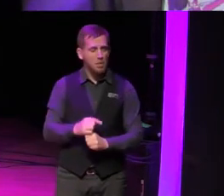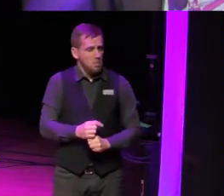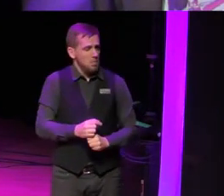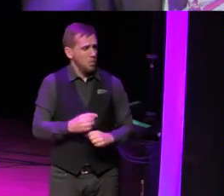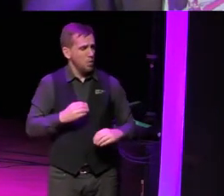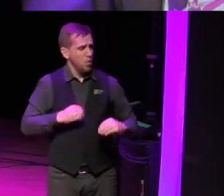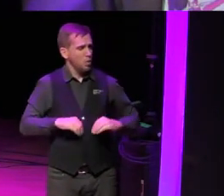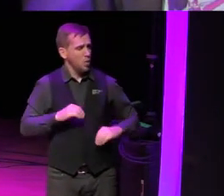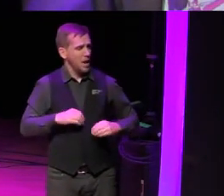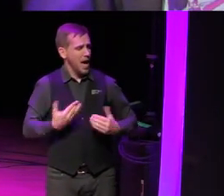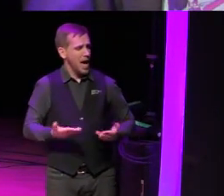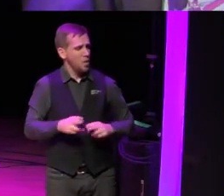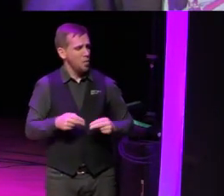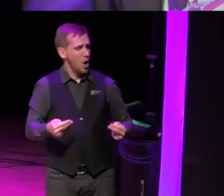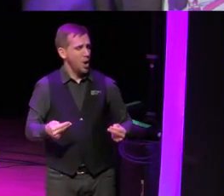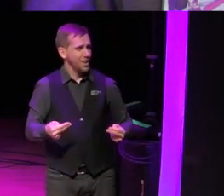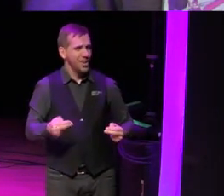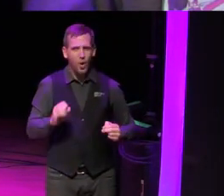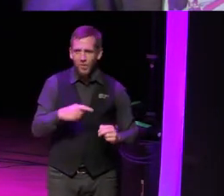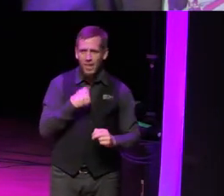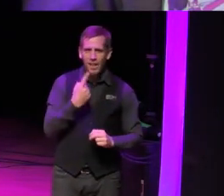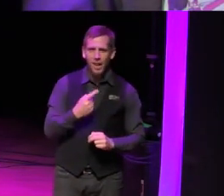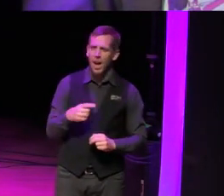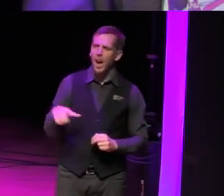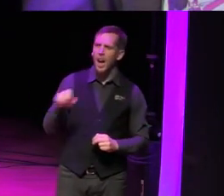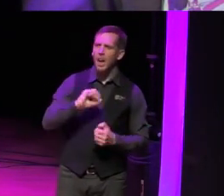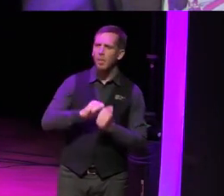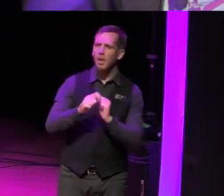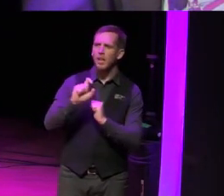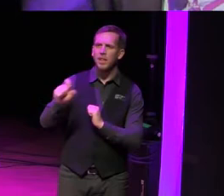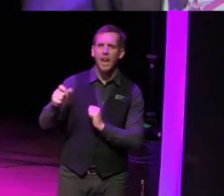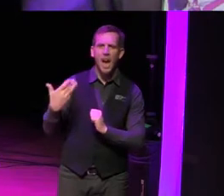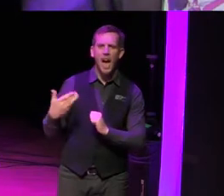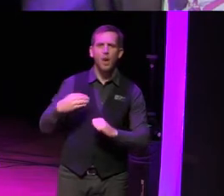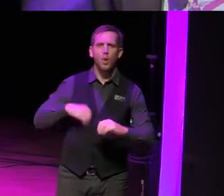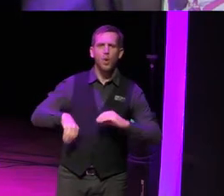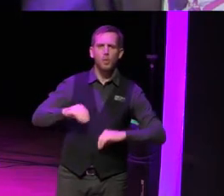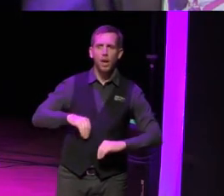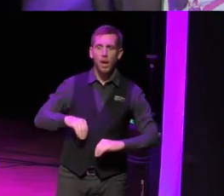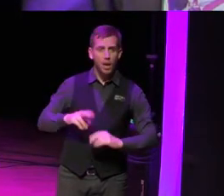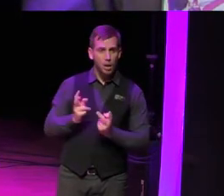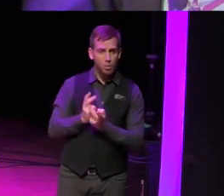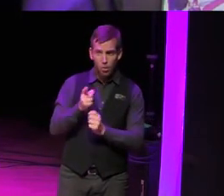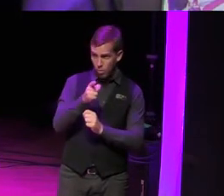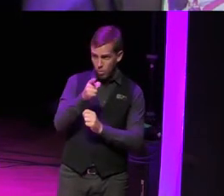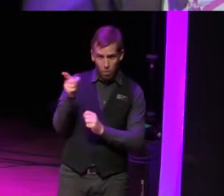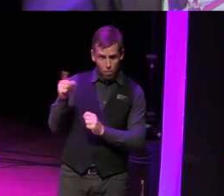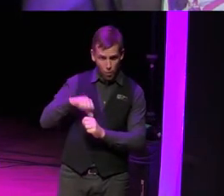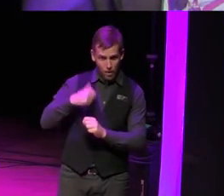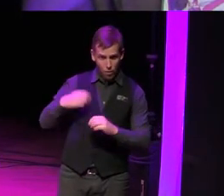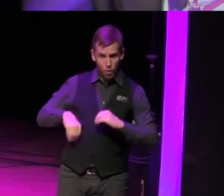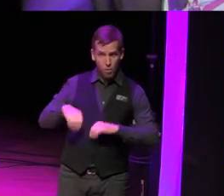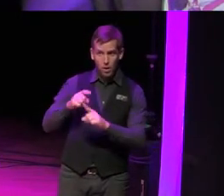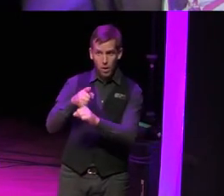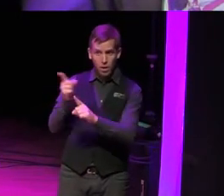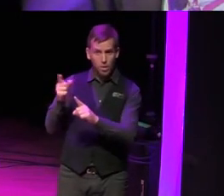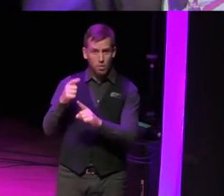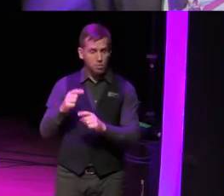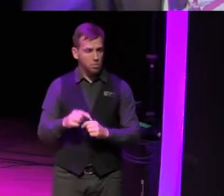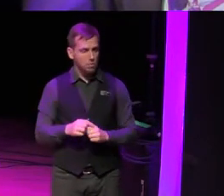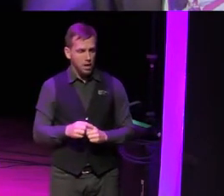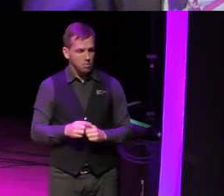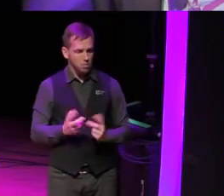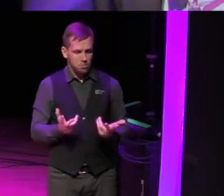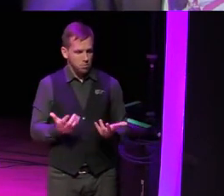corrupt politicians are corrupt, we allowing the corrupt ones to believe that they're part of a